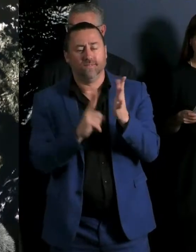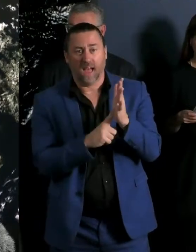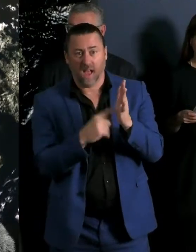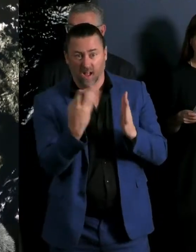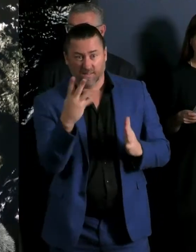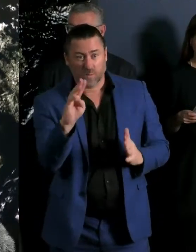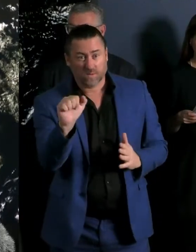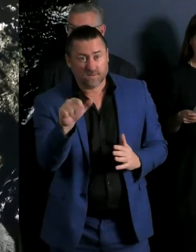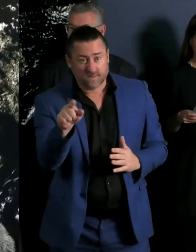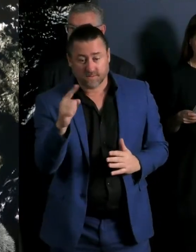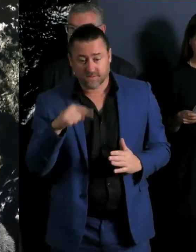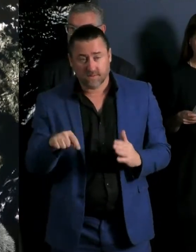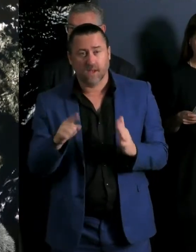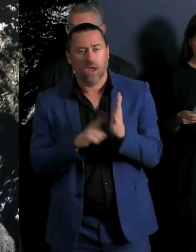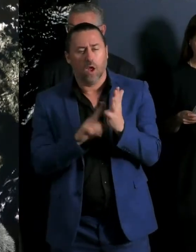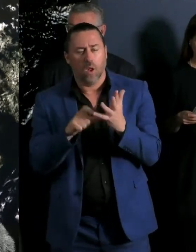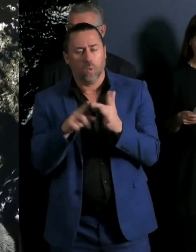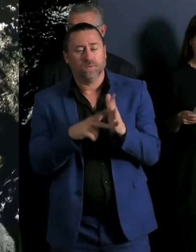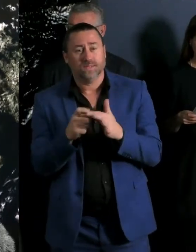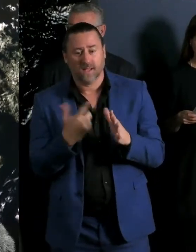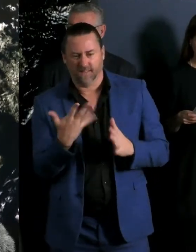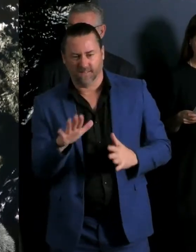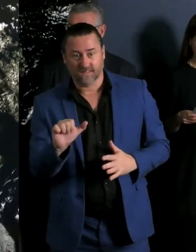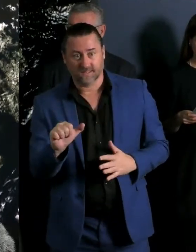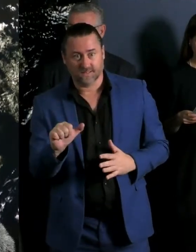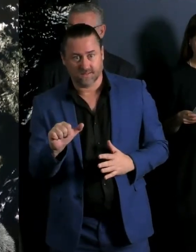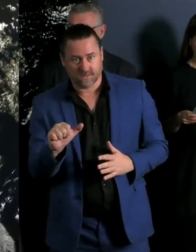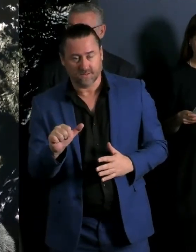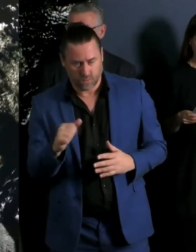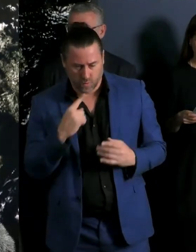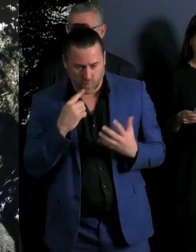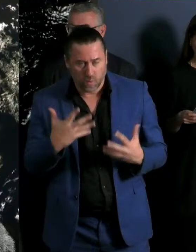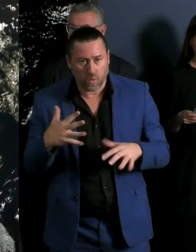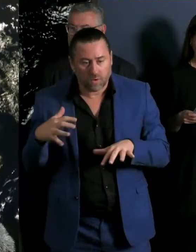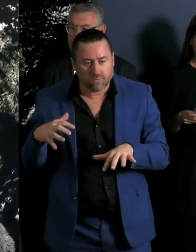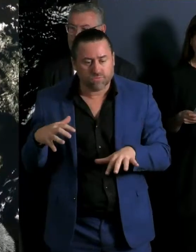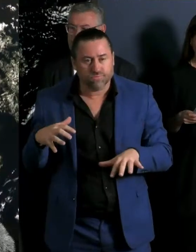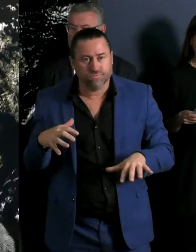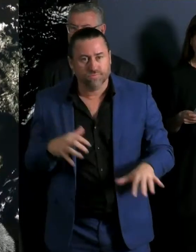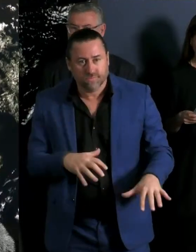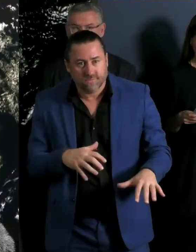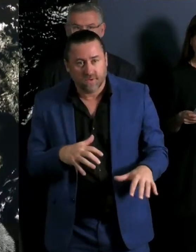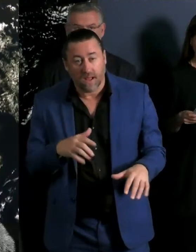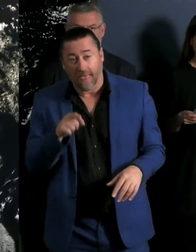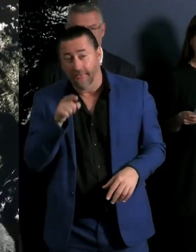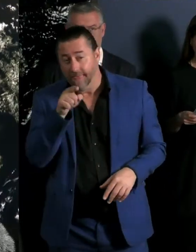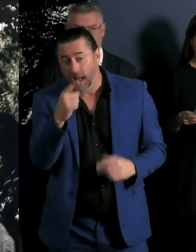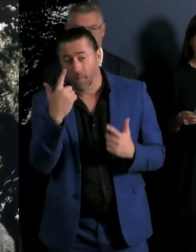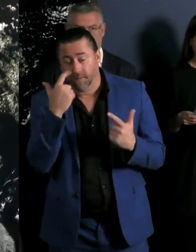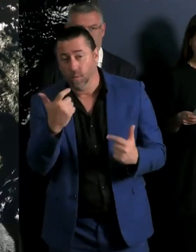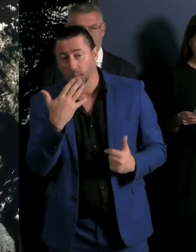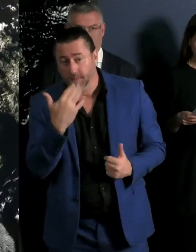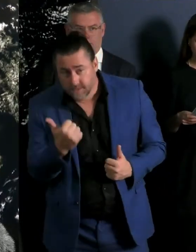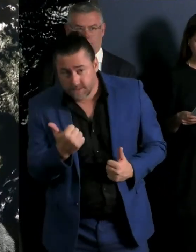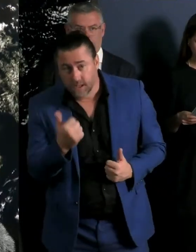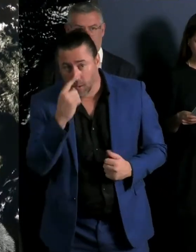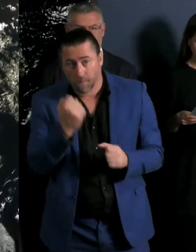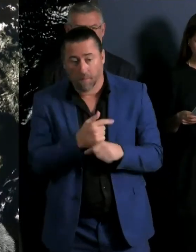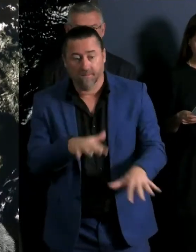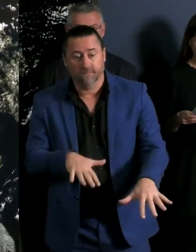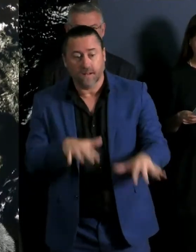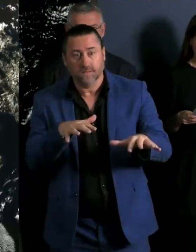56 kilometres in Lucinda. Heavy to locally intense rainfall, which may lead to dangerous and life-threatening flooding,